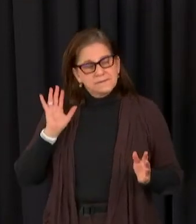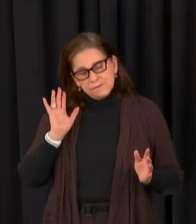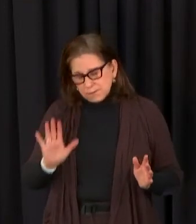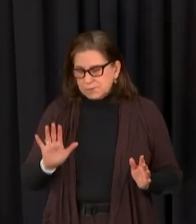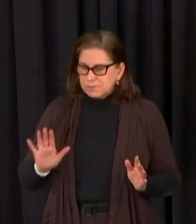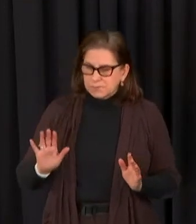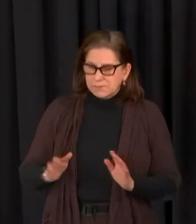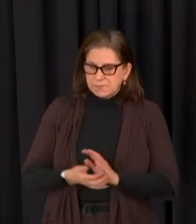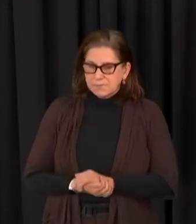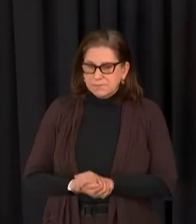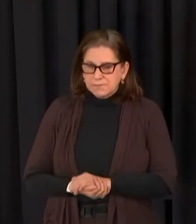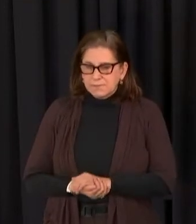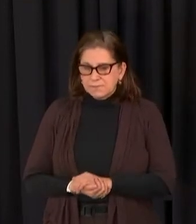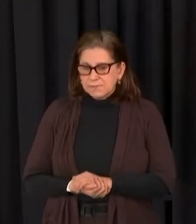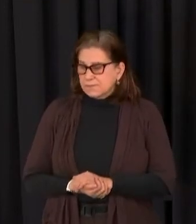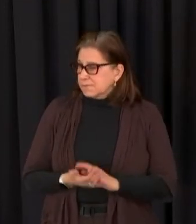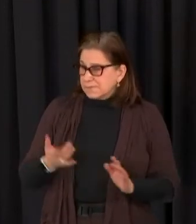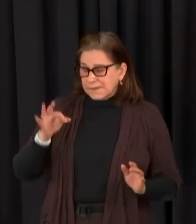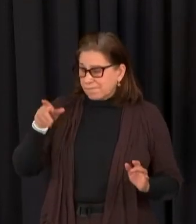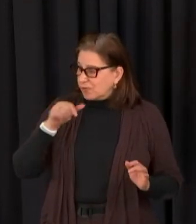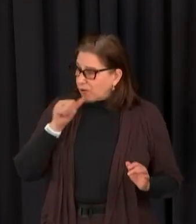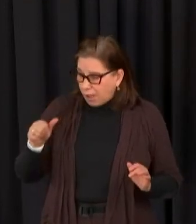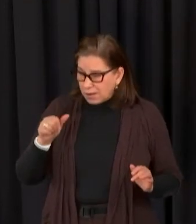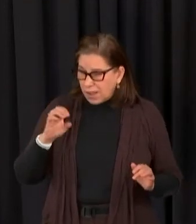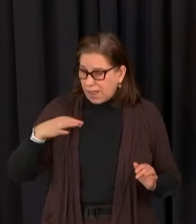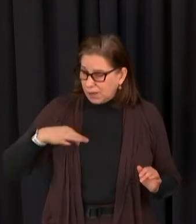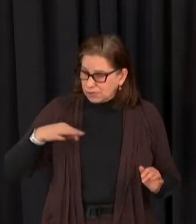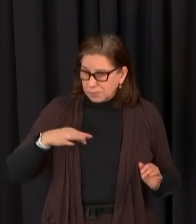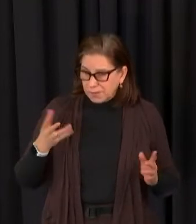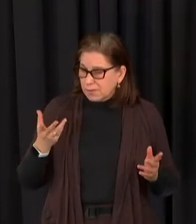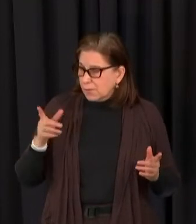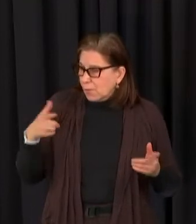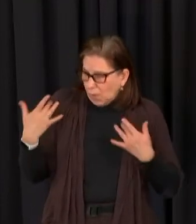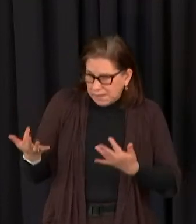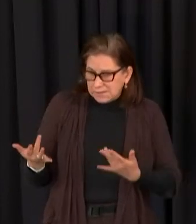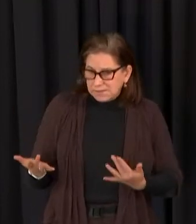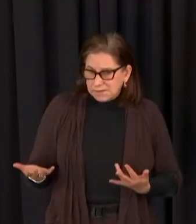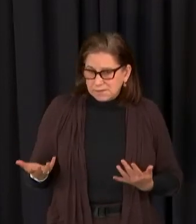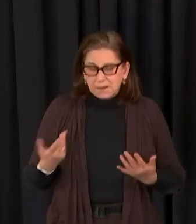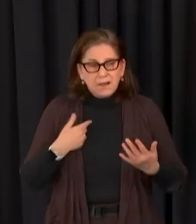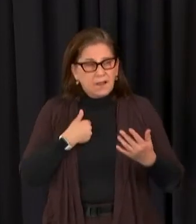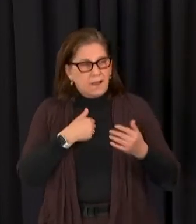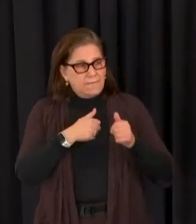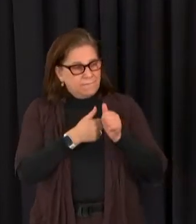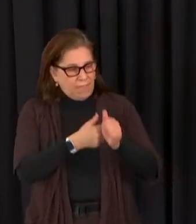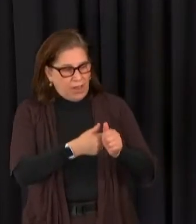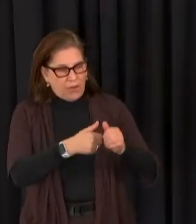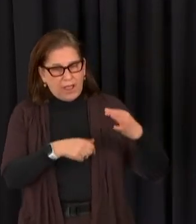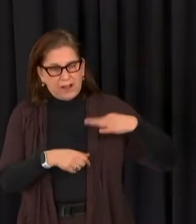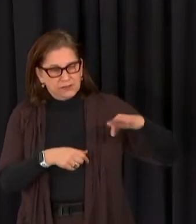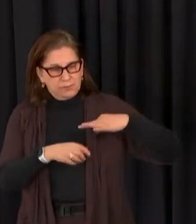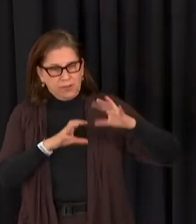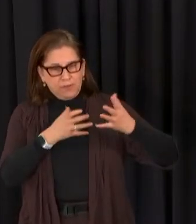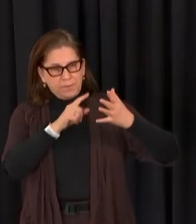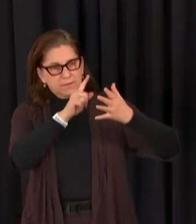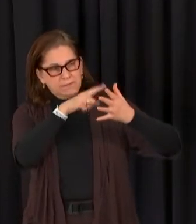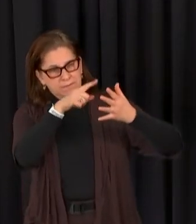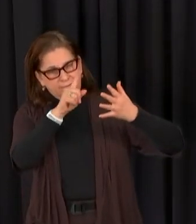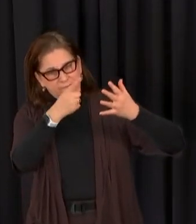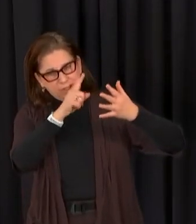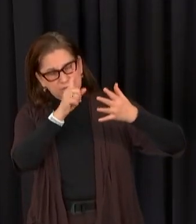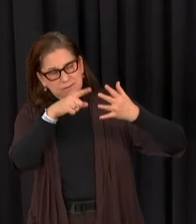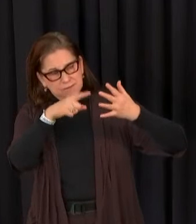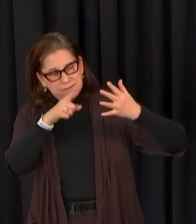them at the head of the line. If you're not eligible, not to do it. I think if we do all of those things, that we're in a good position to have a good experience